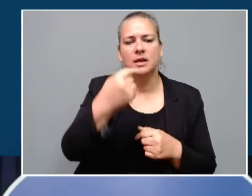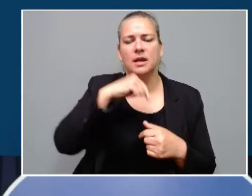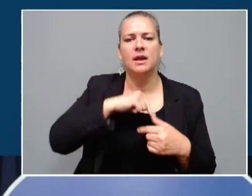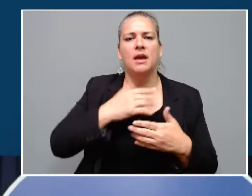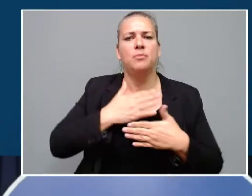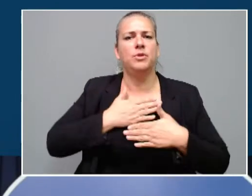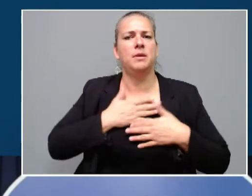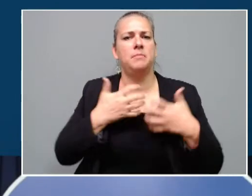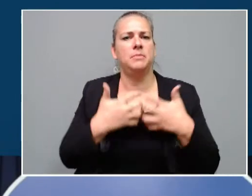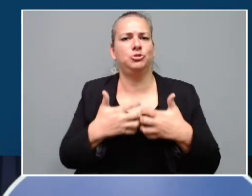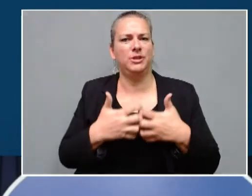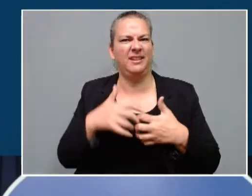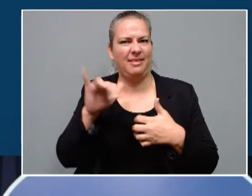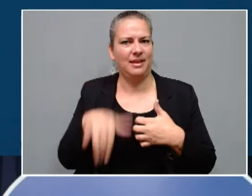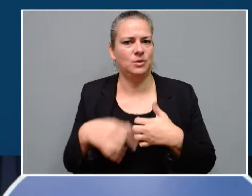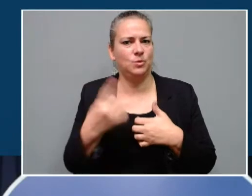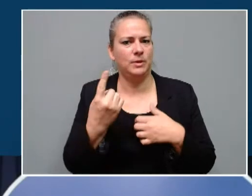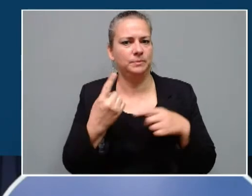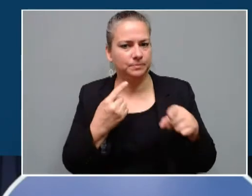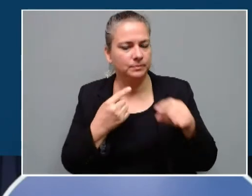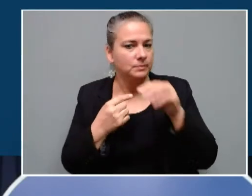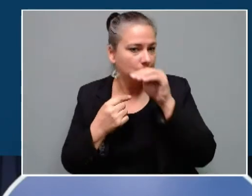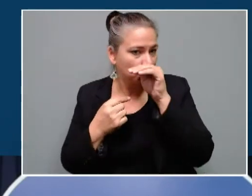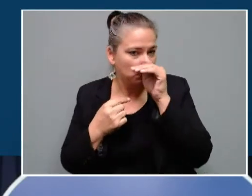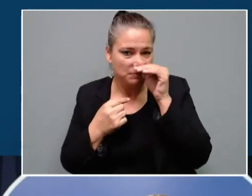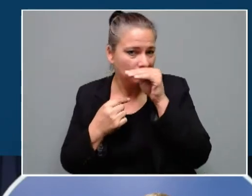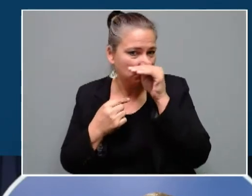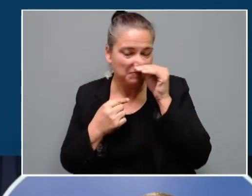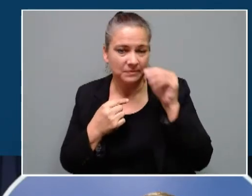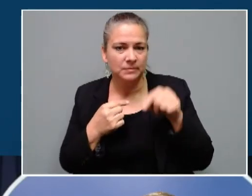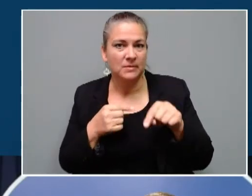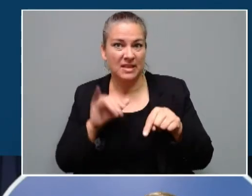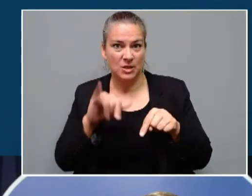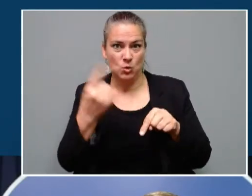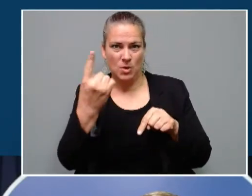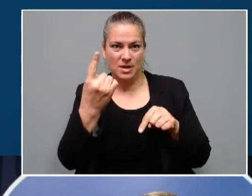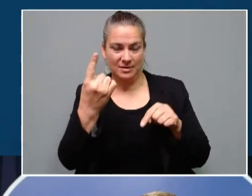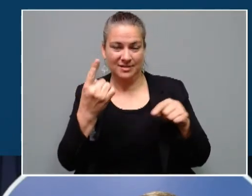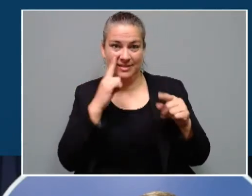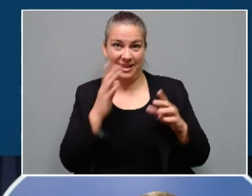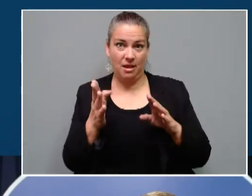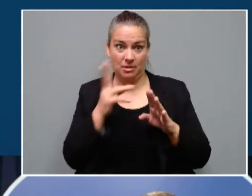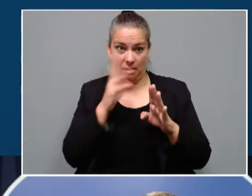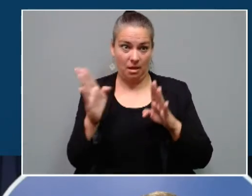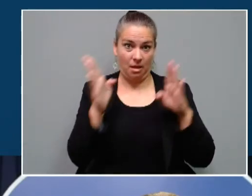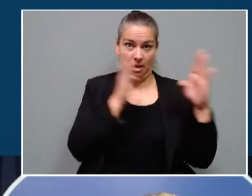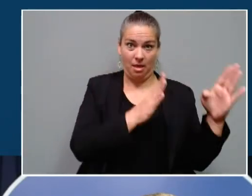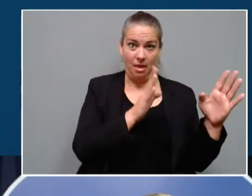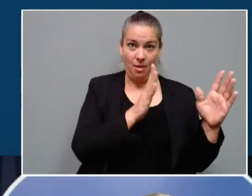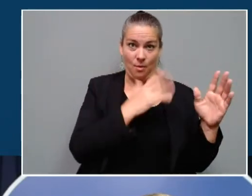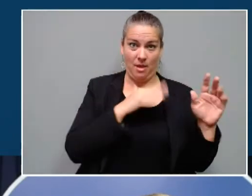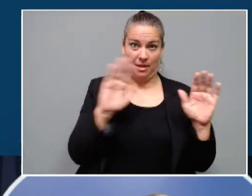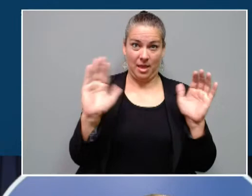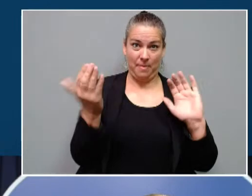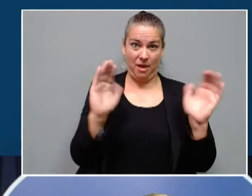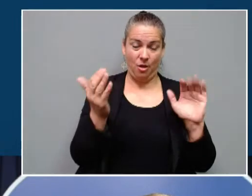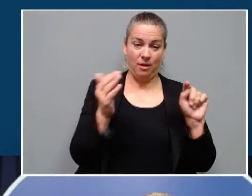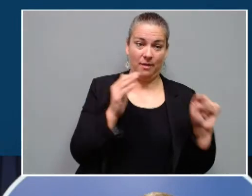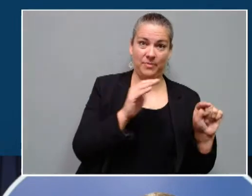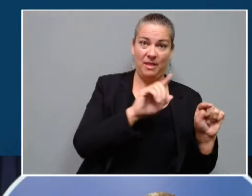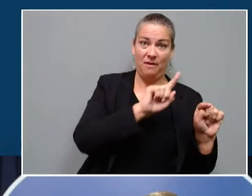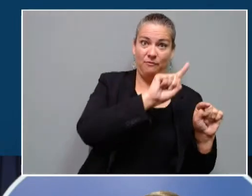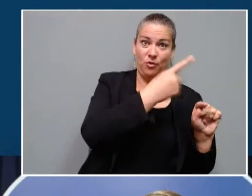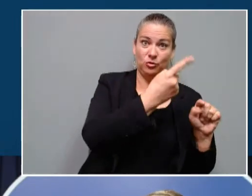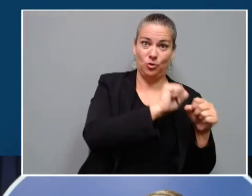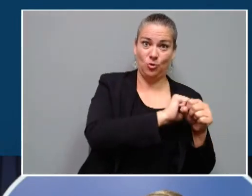not below the peak for the winter and fall surge. Let's call that the Alpha variant. And it's